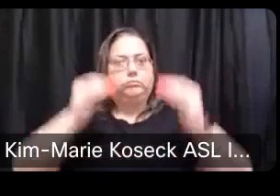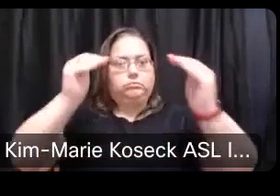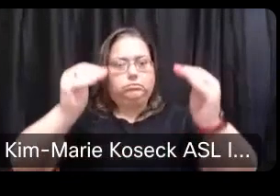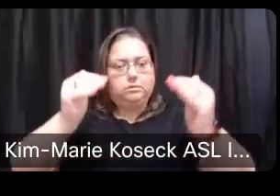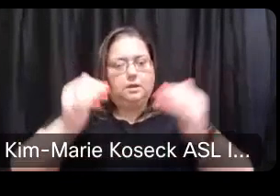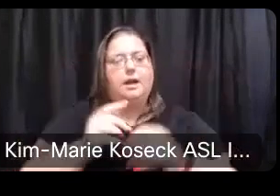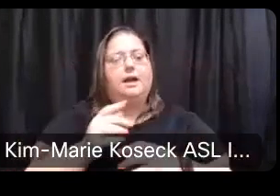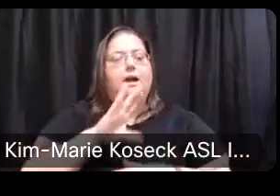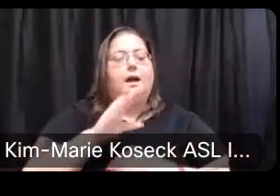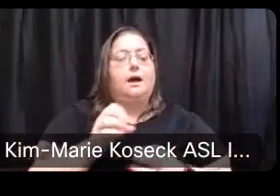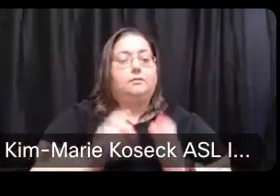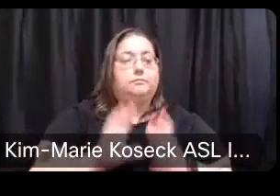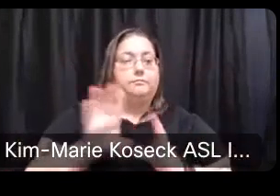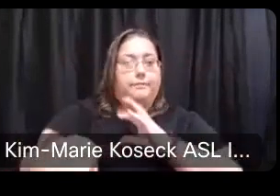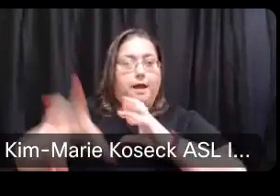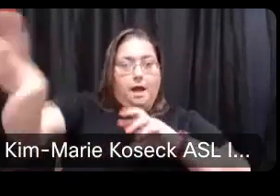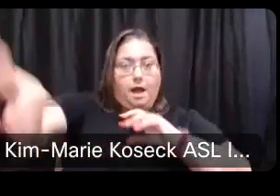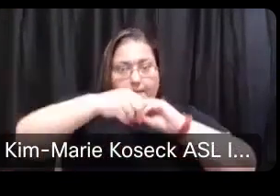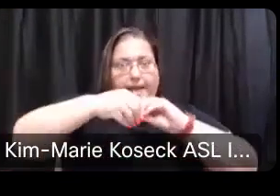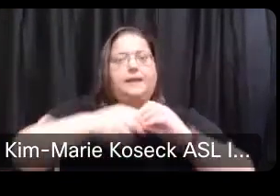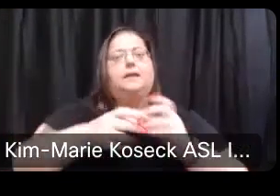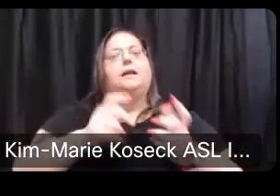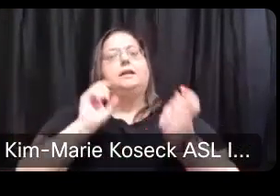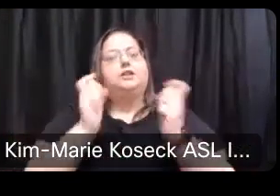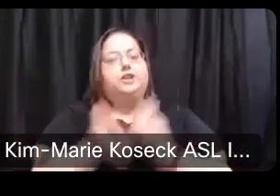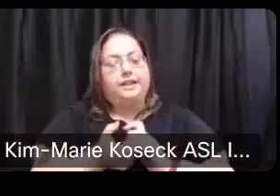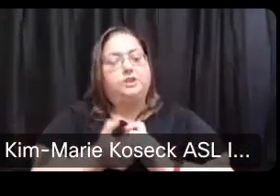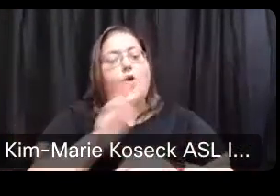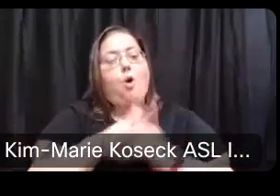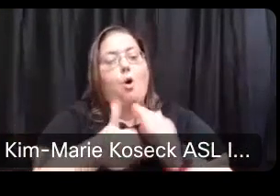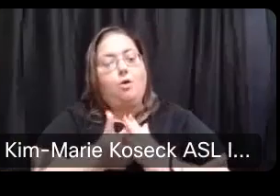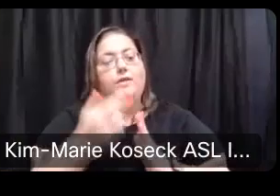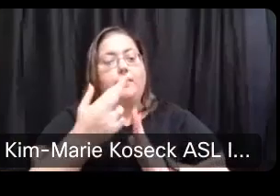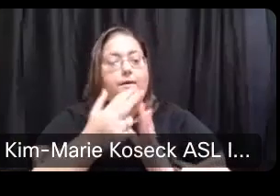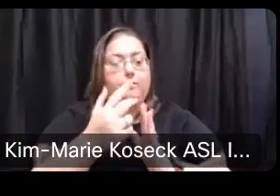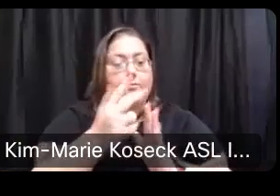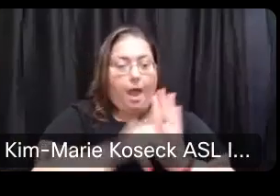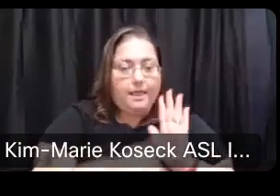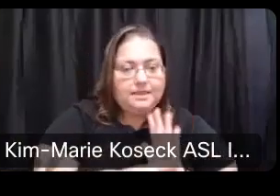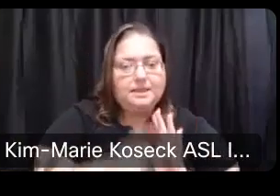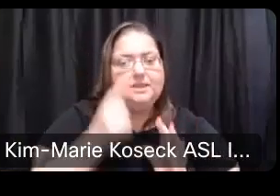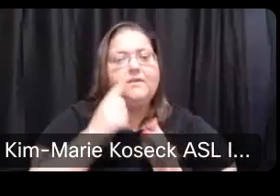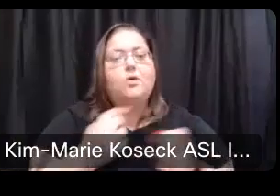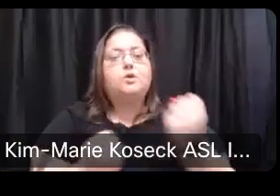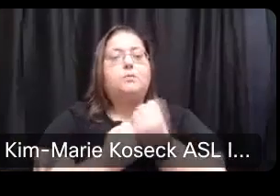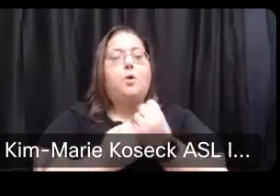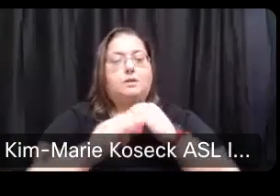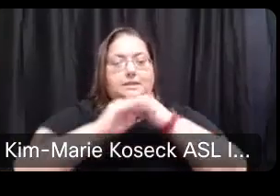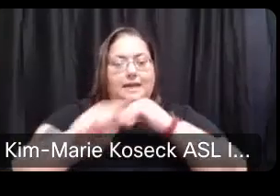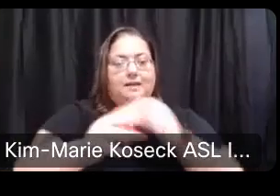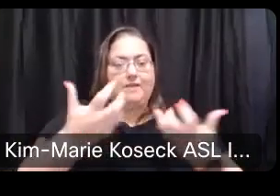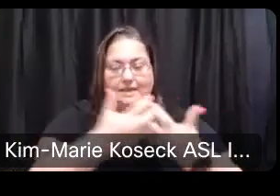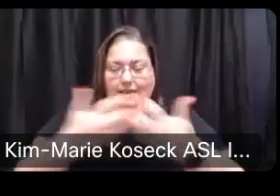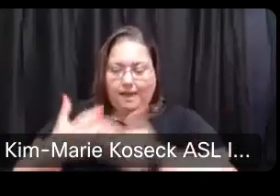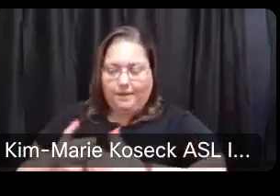integrate resilience considerations into local regulations and policies to support sustainable and adaptive